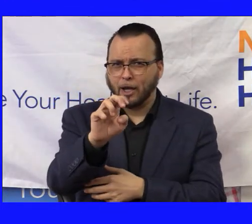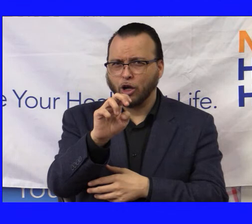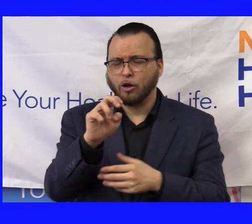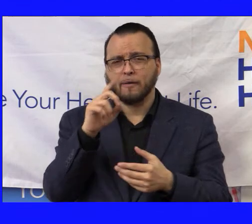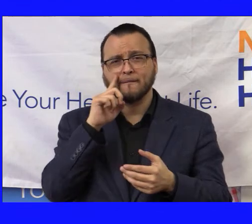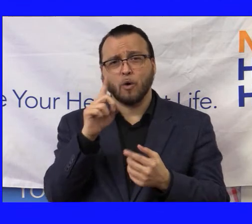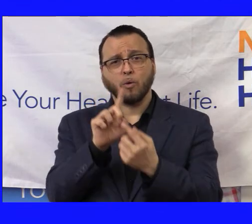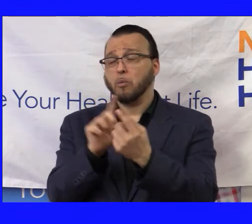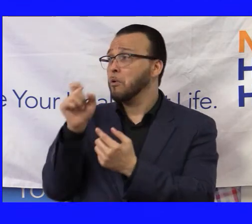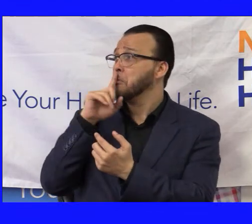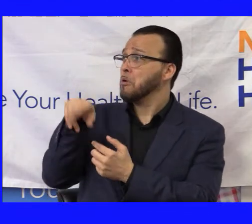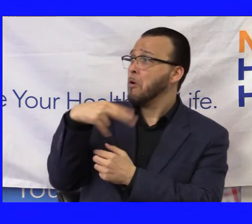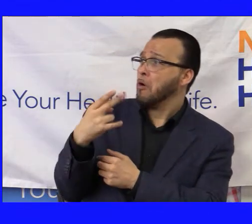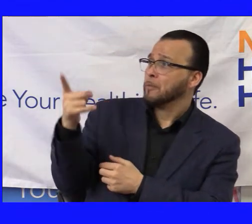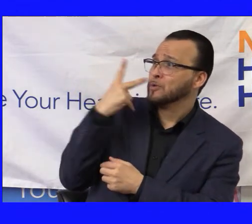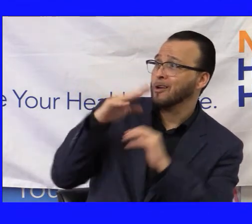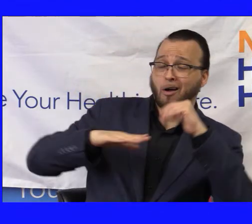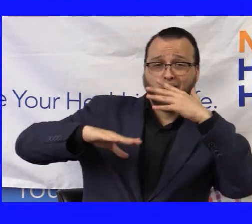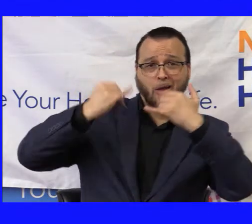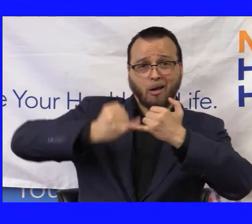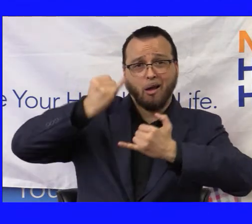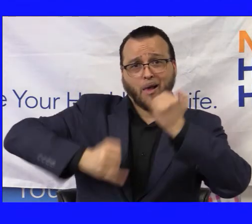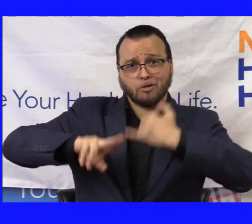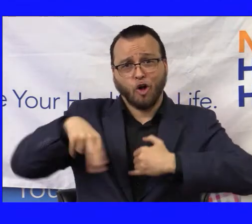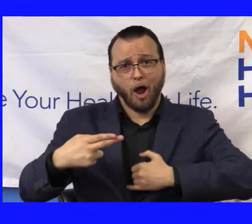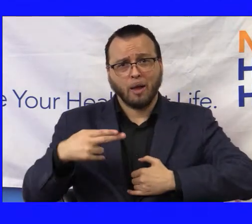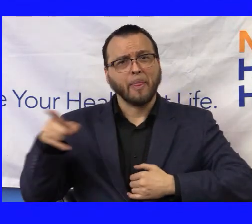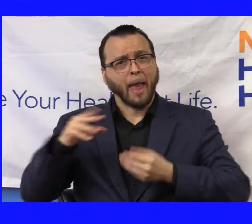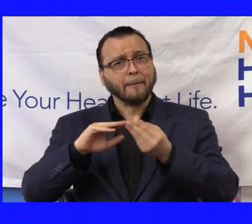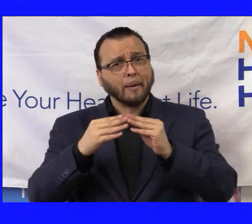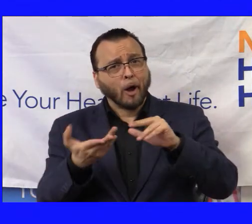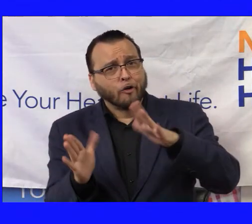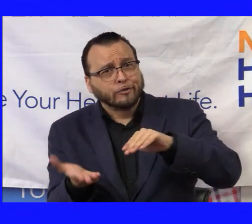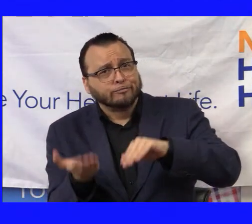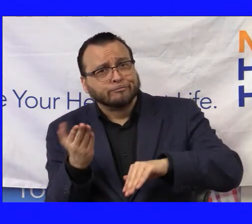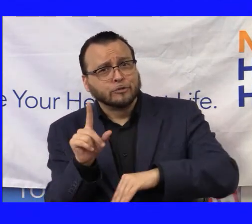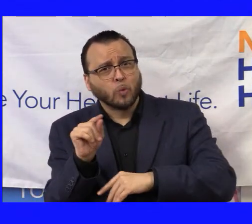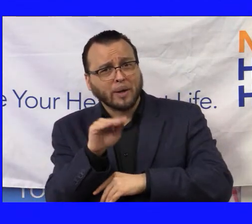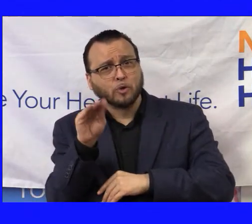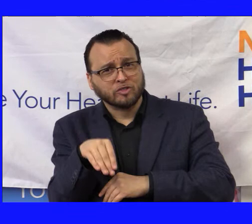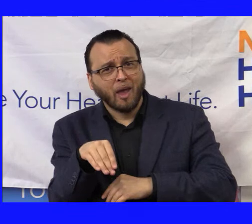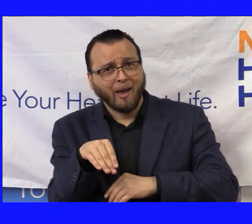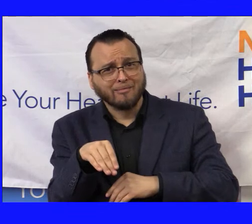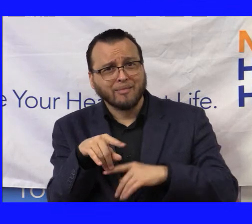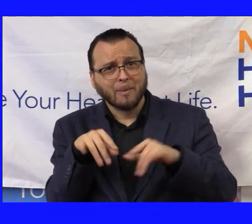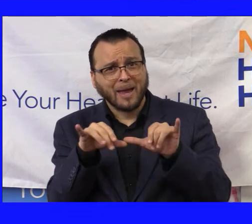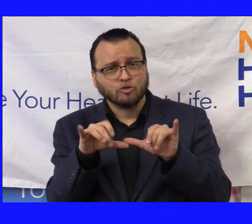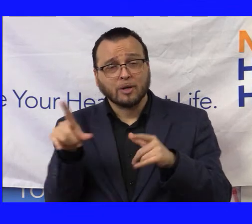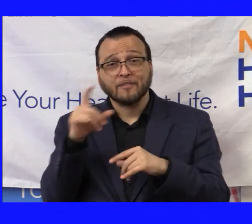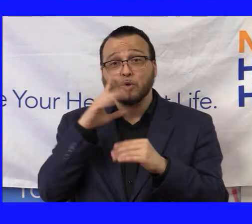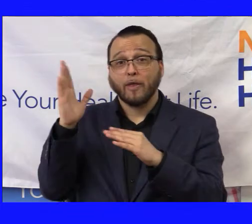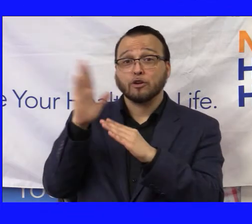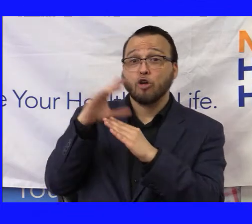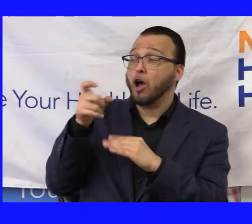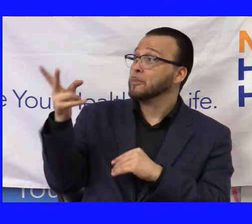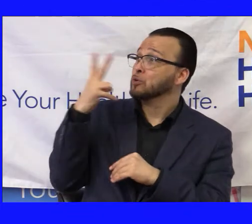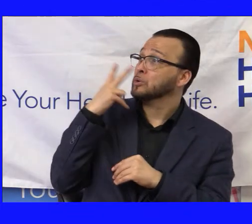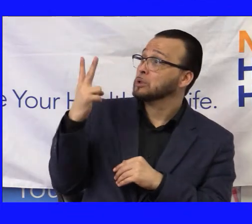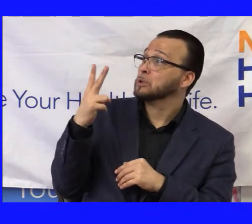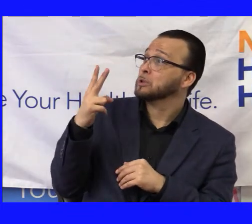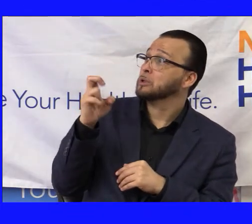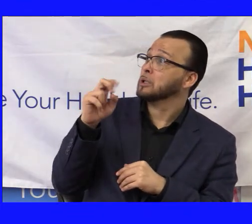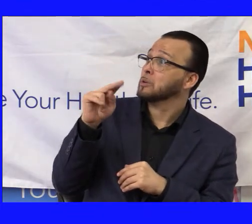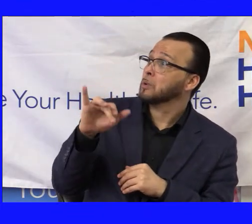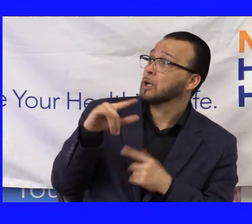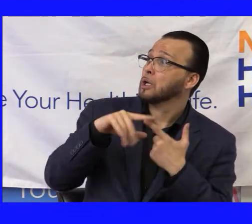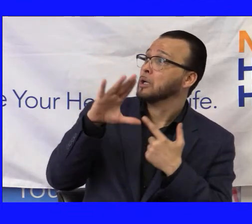Woodhull and Harlem, which you see down at the bottom there, their numbers increased 20% on those metrics. When you look at the top, you see Cumberland,